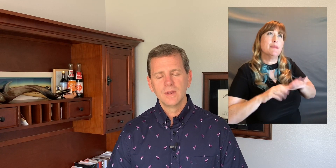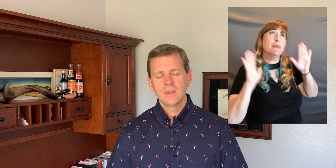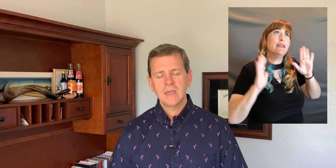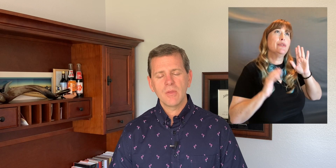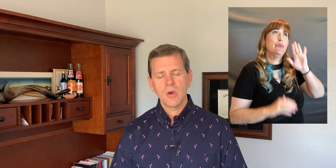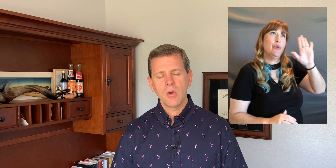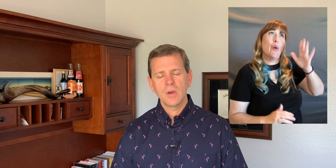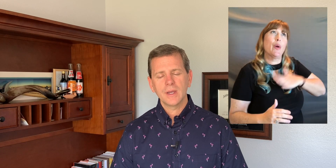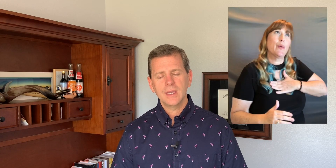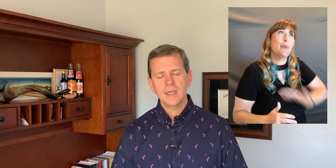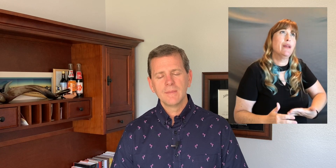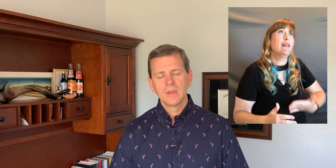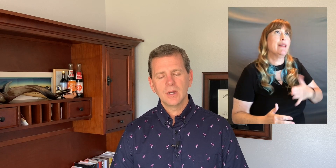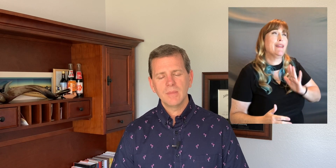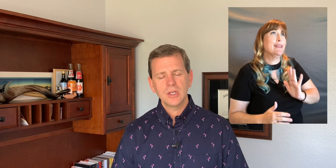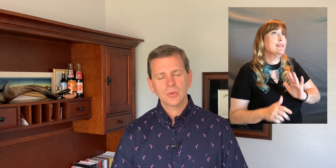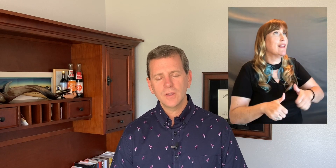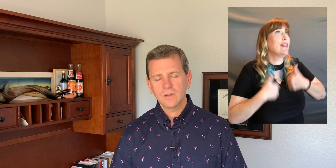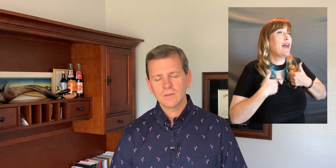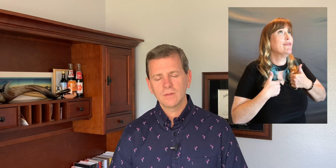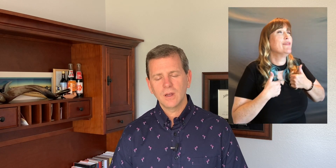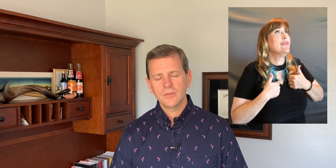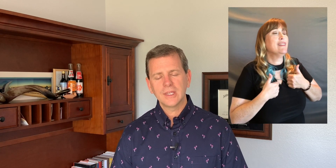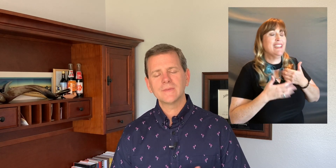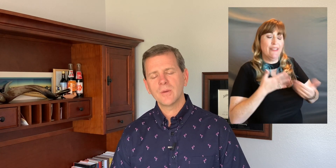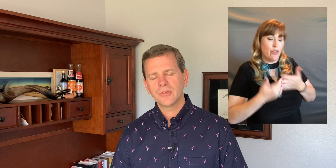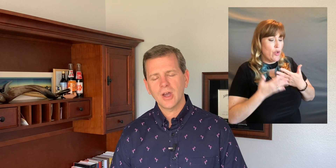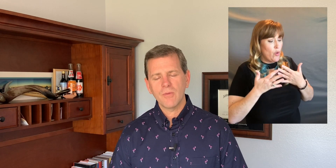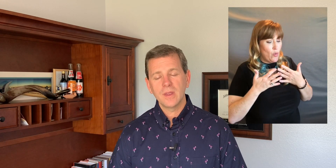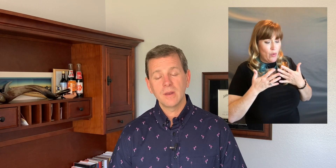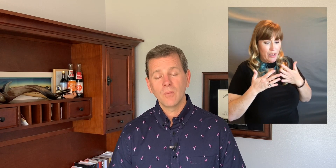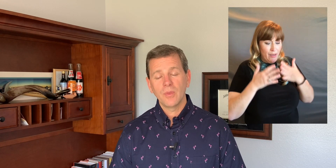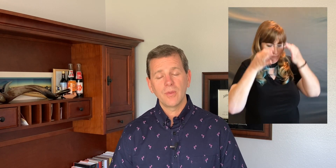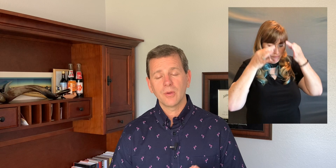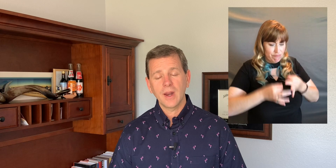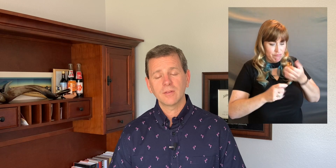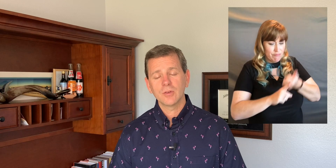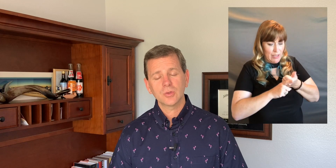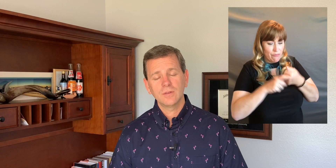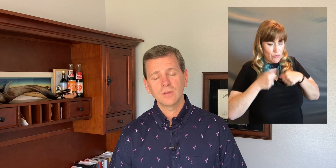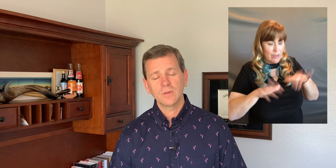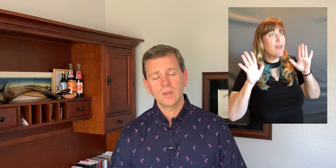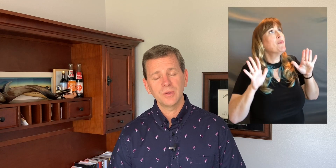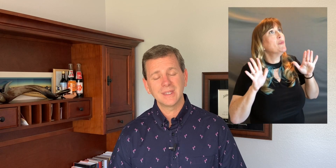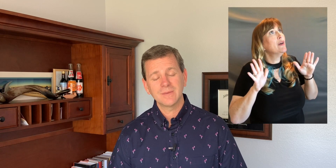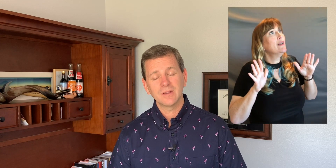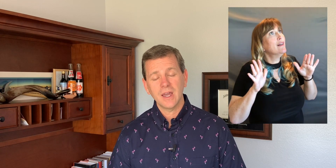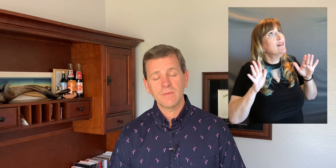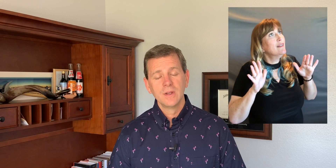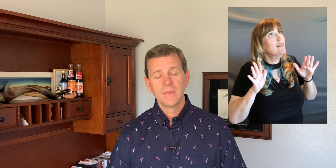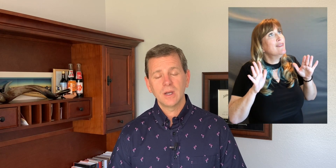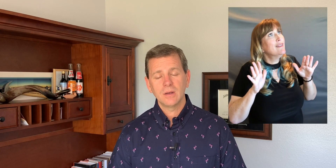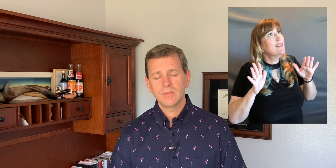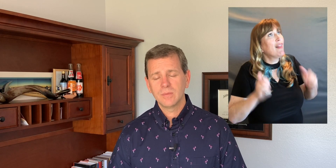life, even though he made choices to give of himself, and the greatest of those choices was simply to give his